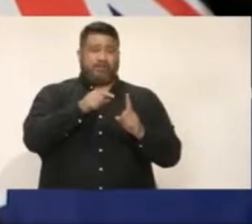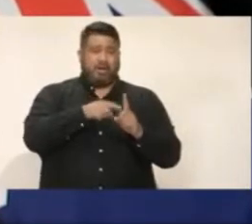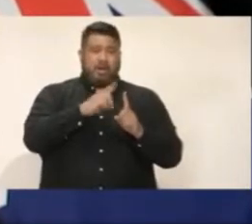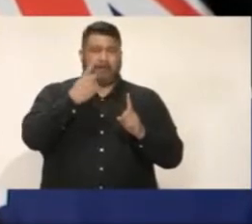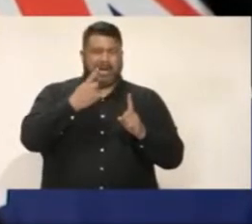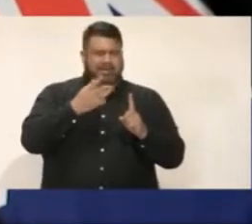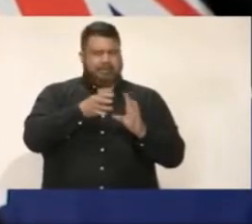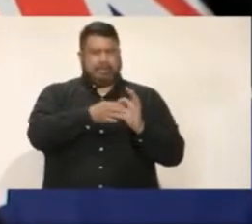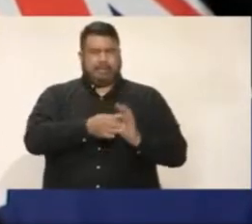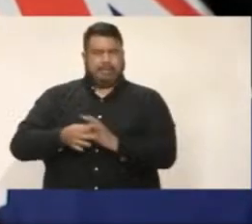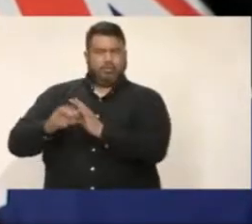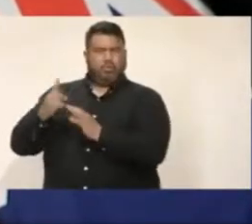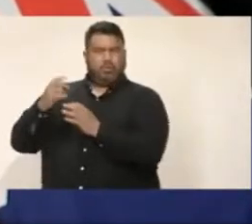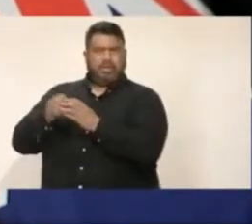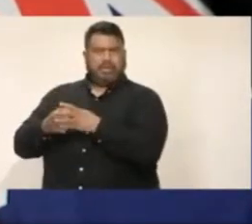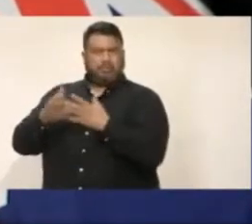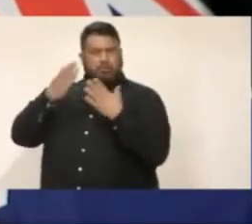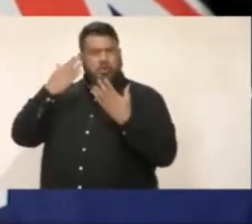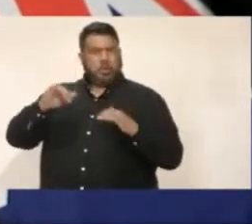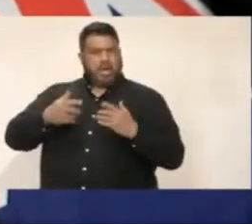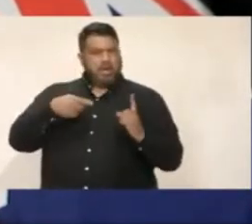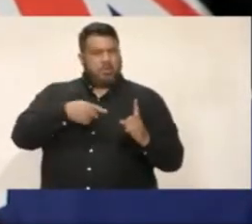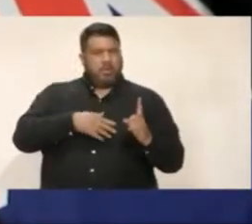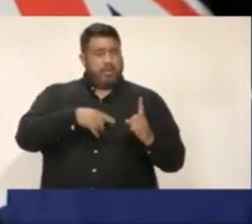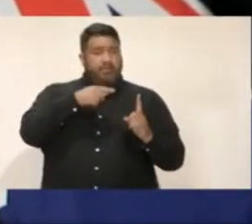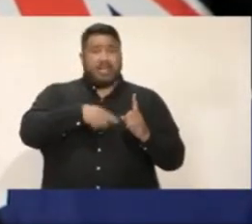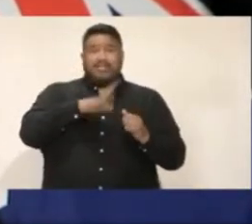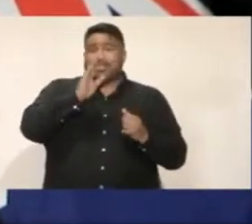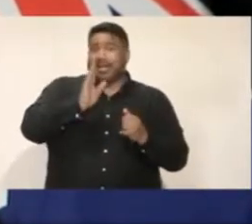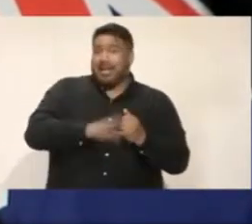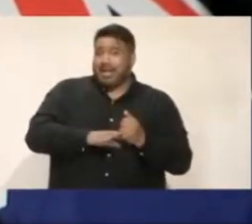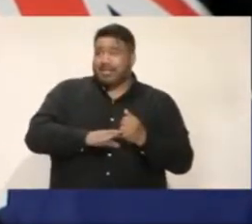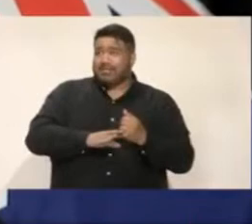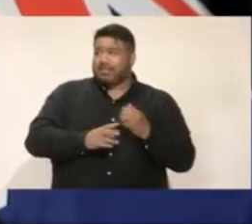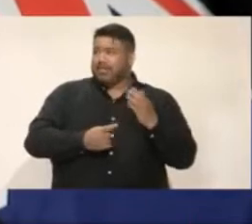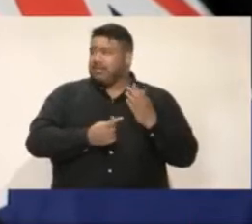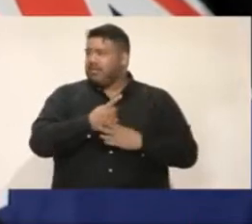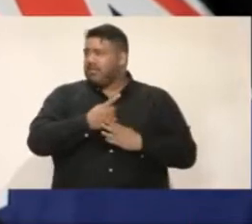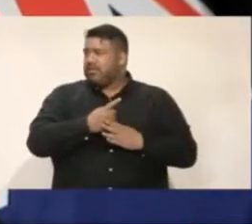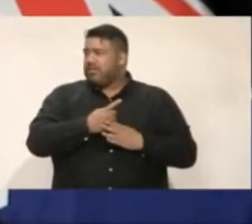where the people weren't already in isolation? And was that the person who